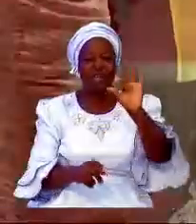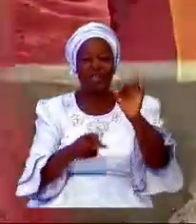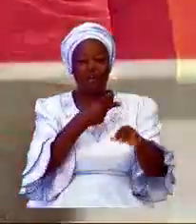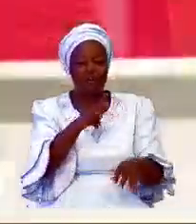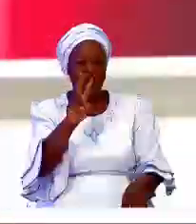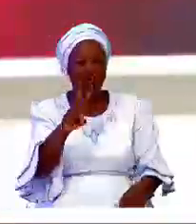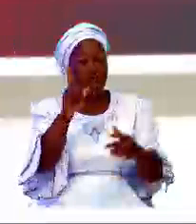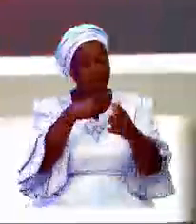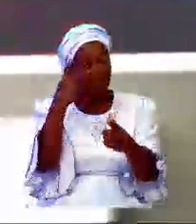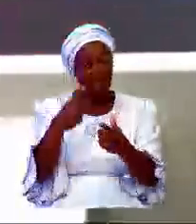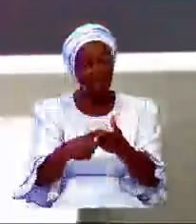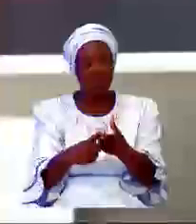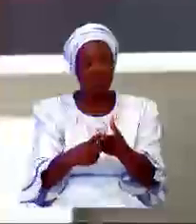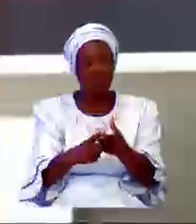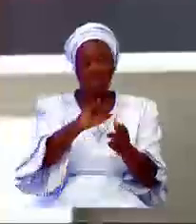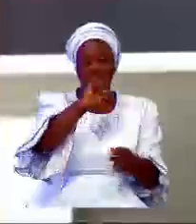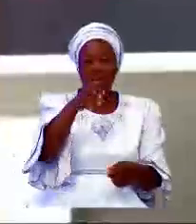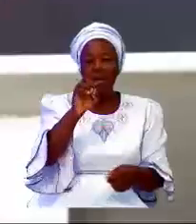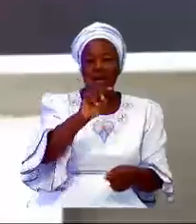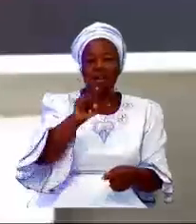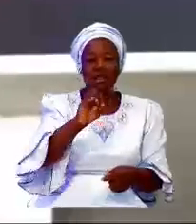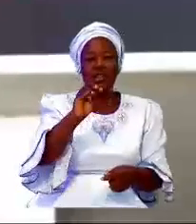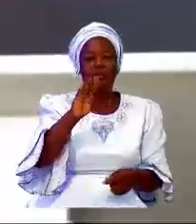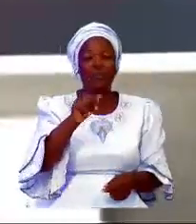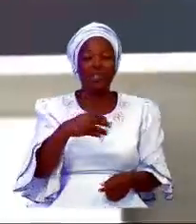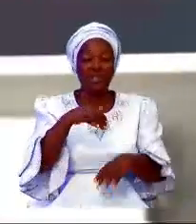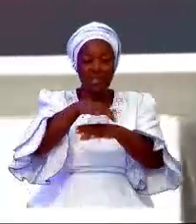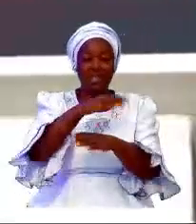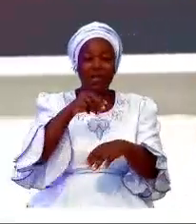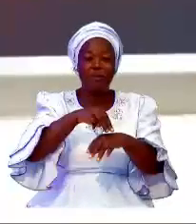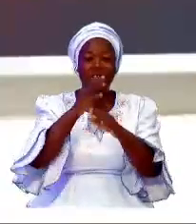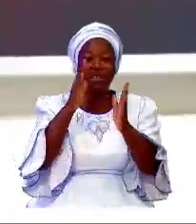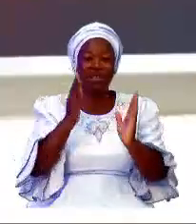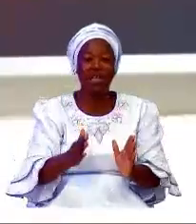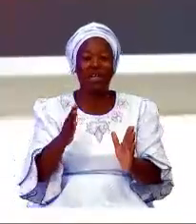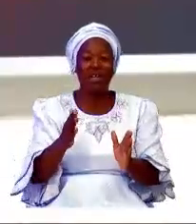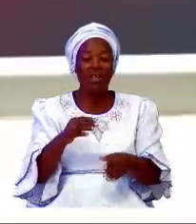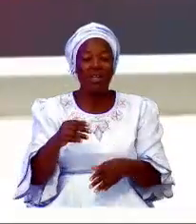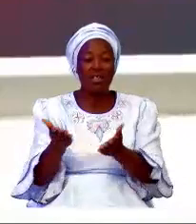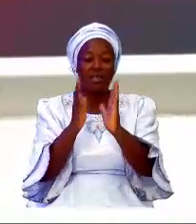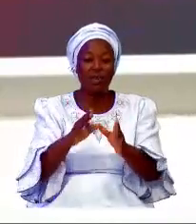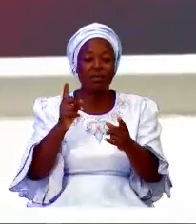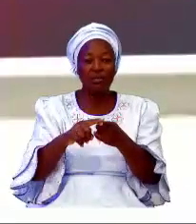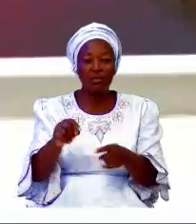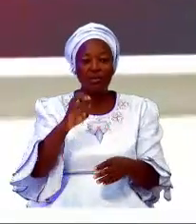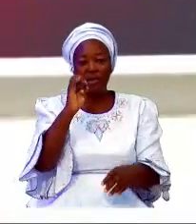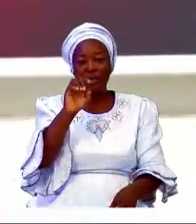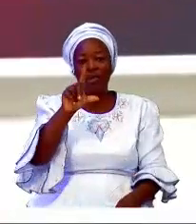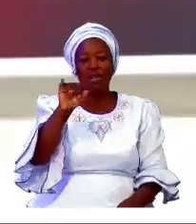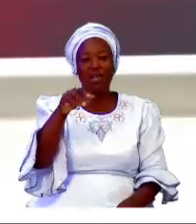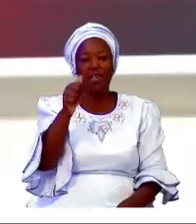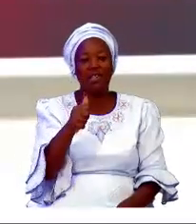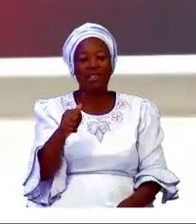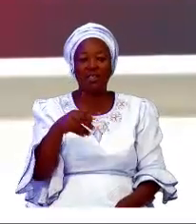I made him First Kings chapter 19, verse 2. Then Jezebel sent a messenger